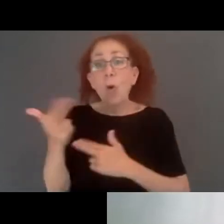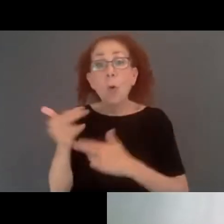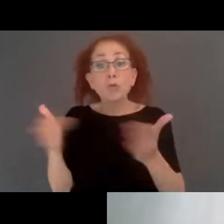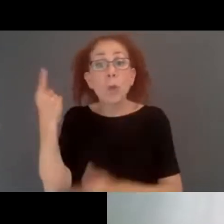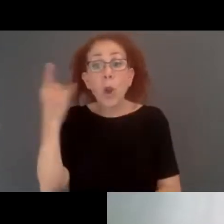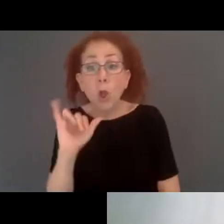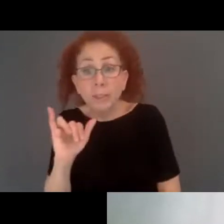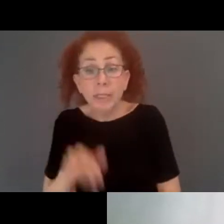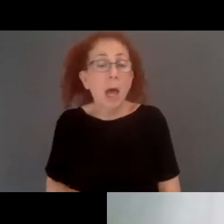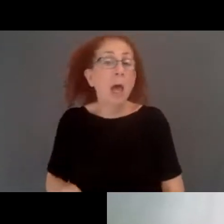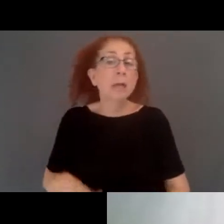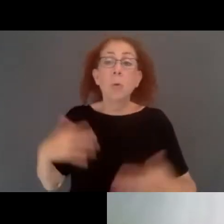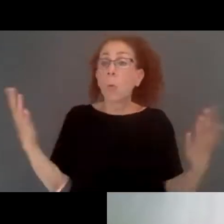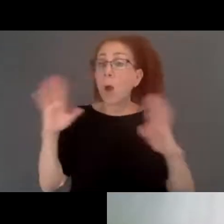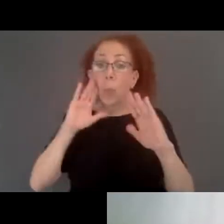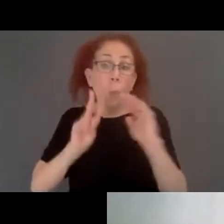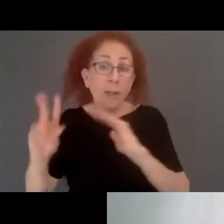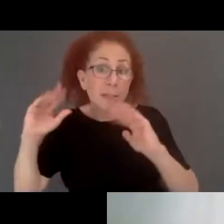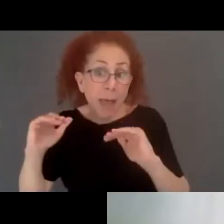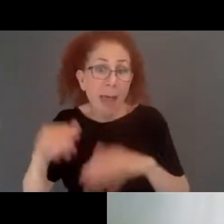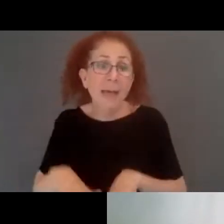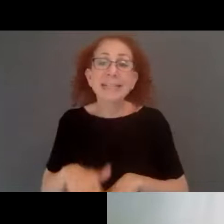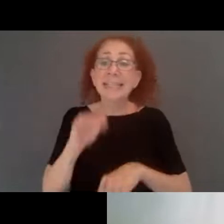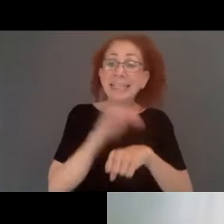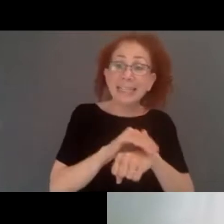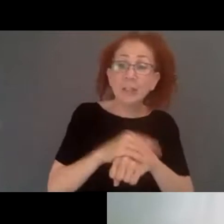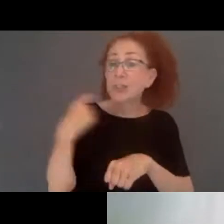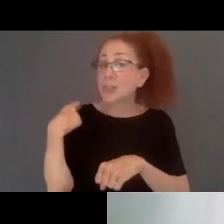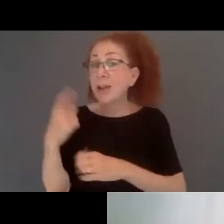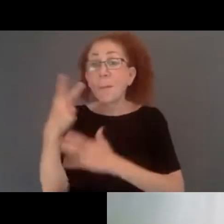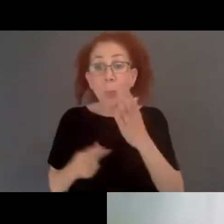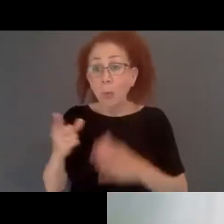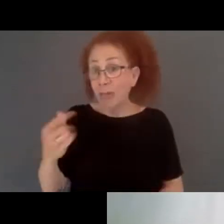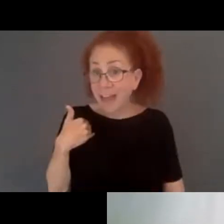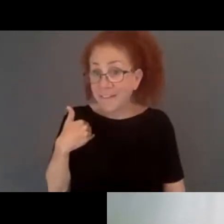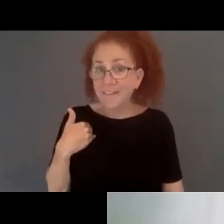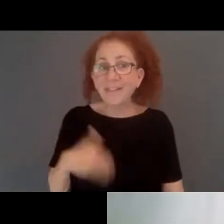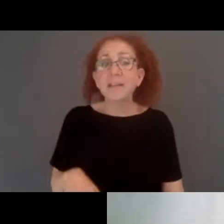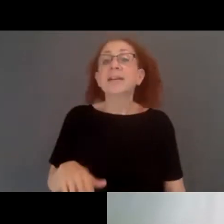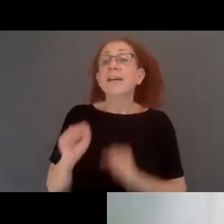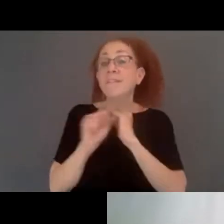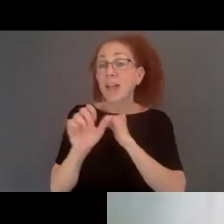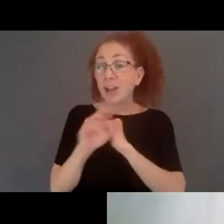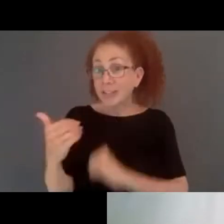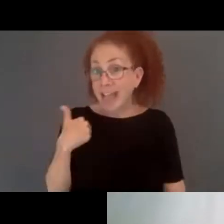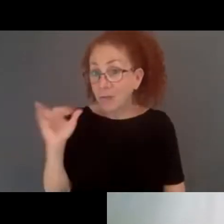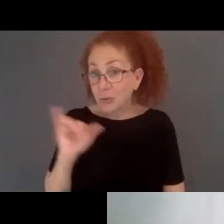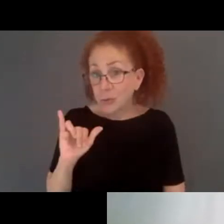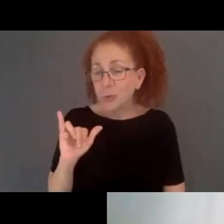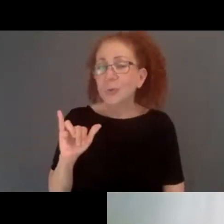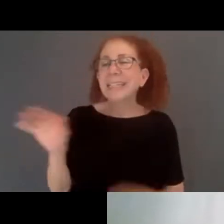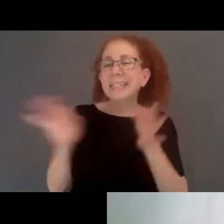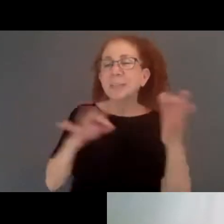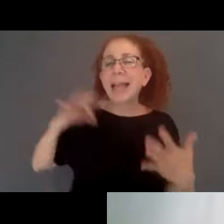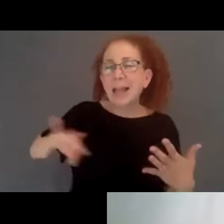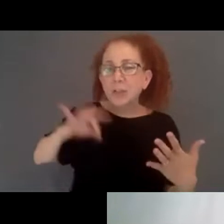can expect. We have it available in English and in Spanish. And we also have flyers on eligibility